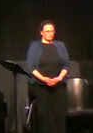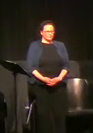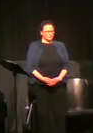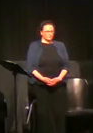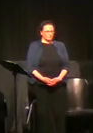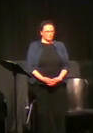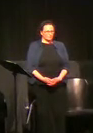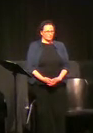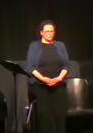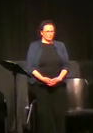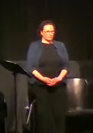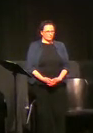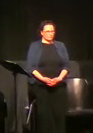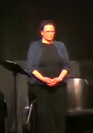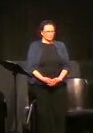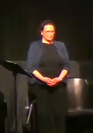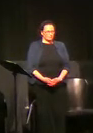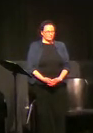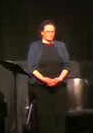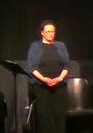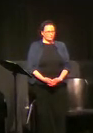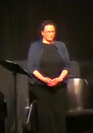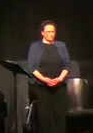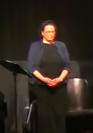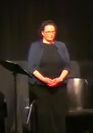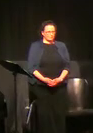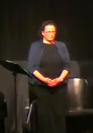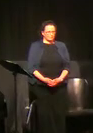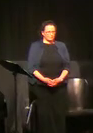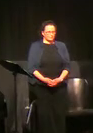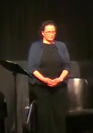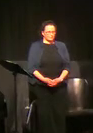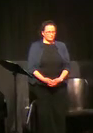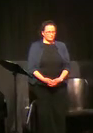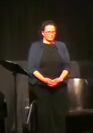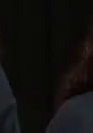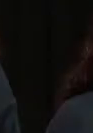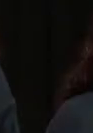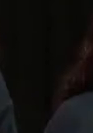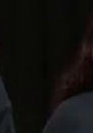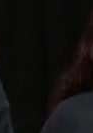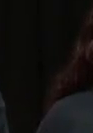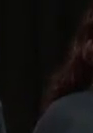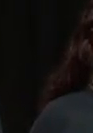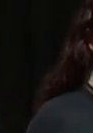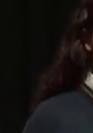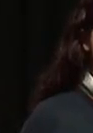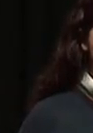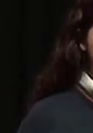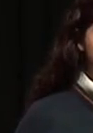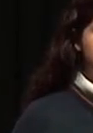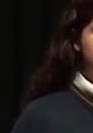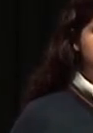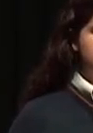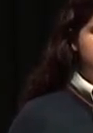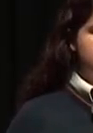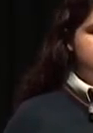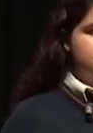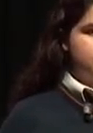Sustiel, Sheeman Sustiel, Regina Sustiel, Rappe Sustiel, Marta